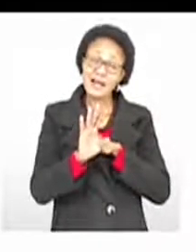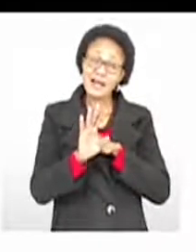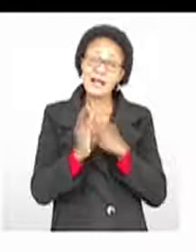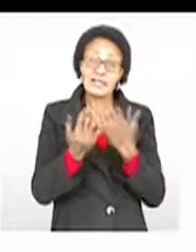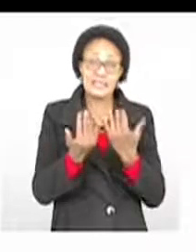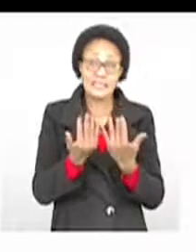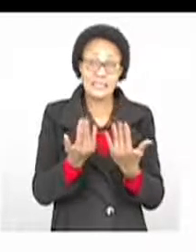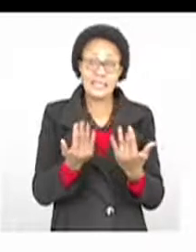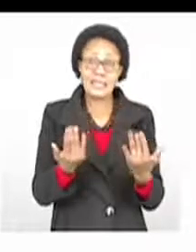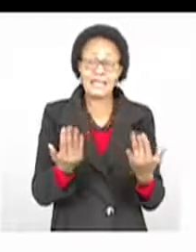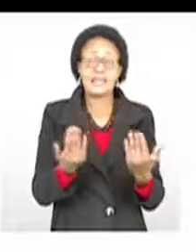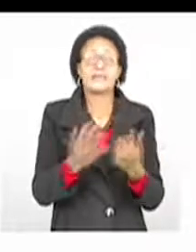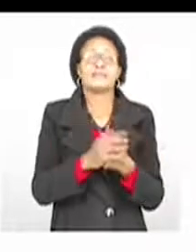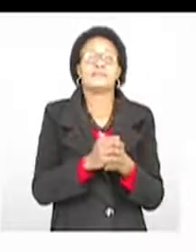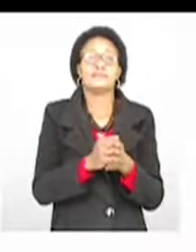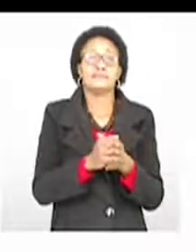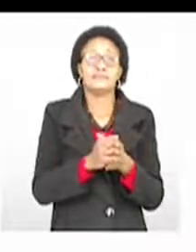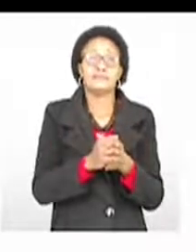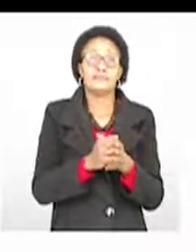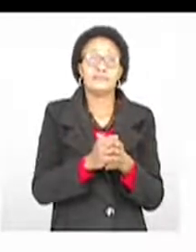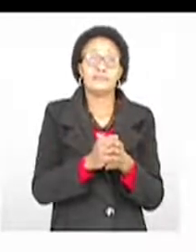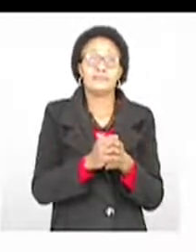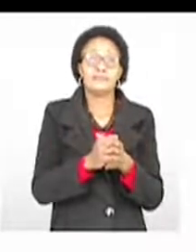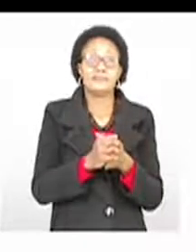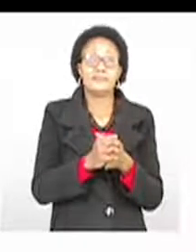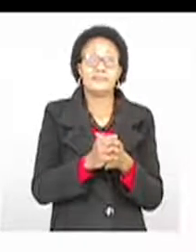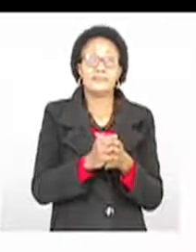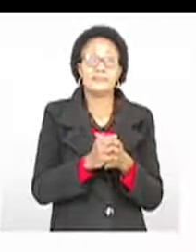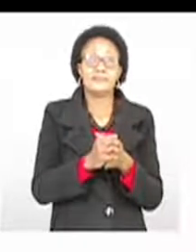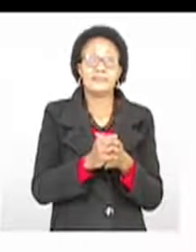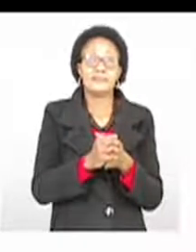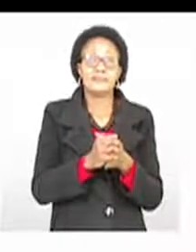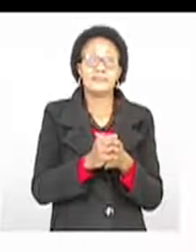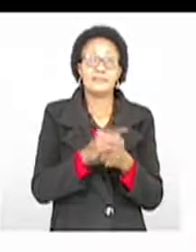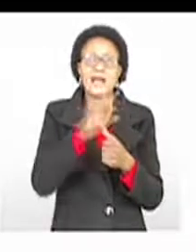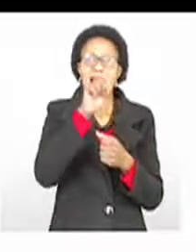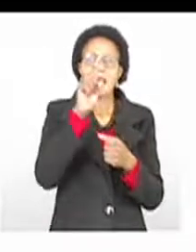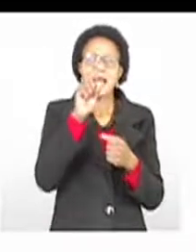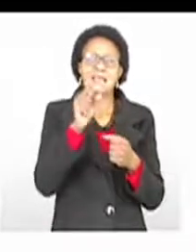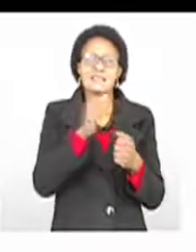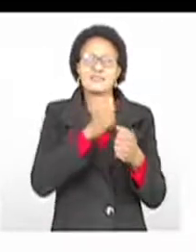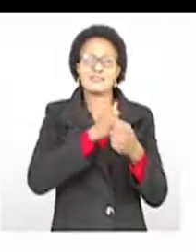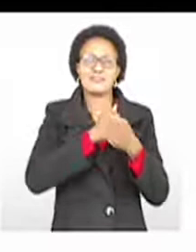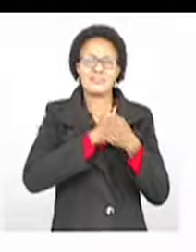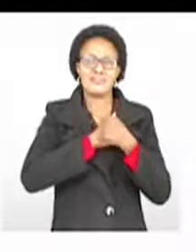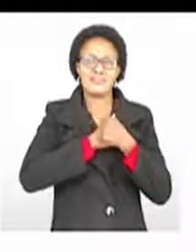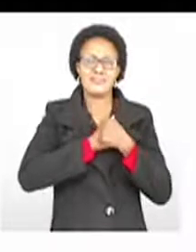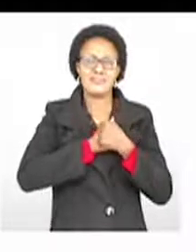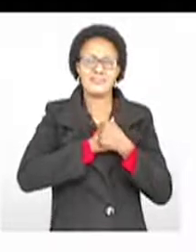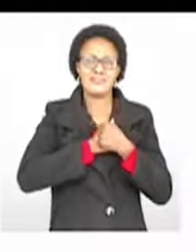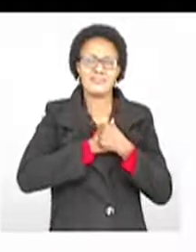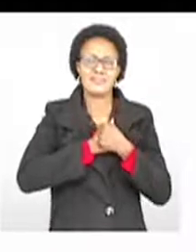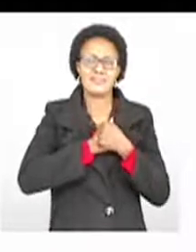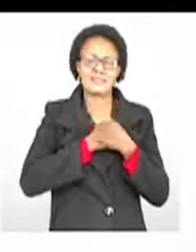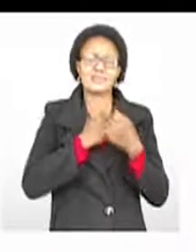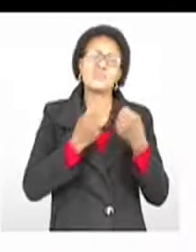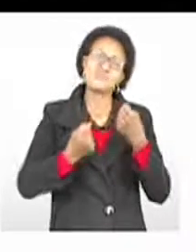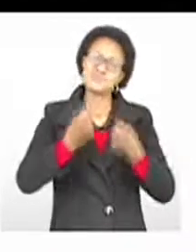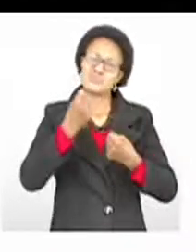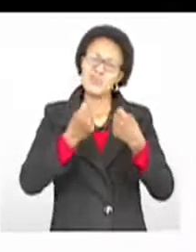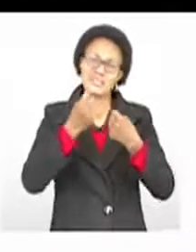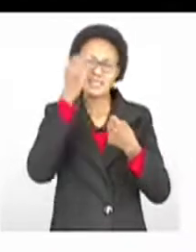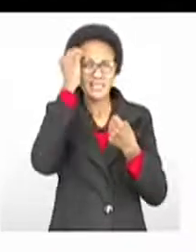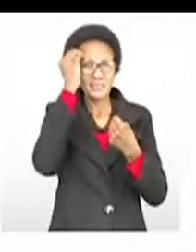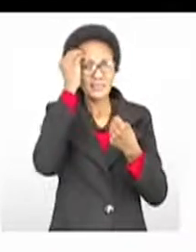bottom green. I also want you to ask the adults, especially those who drive, that you know